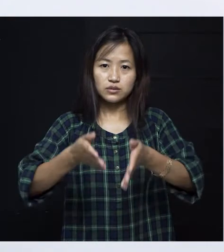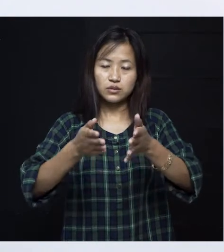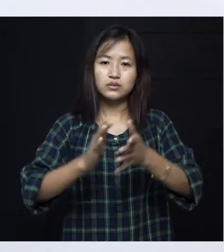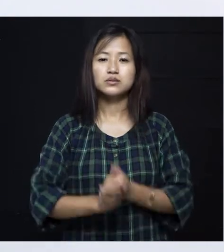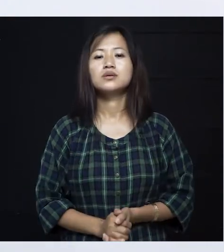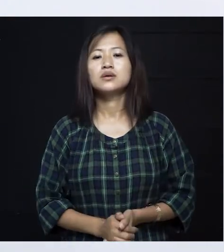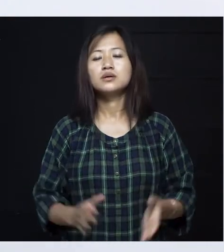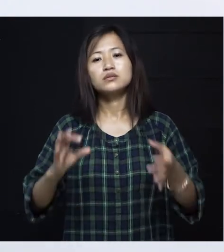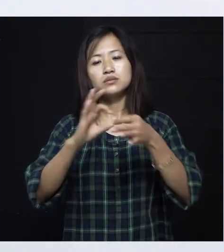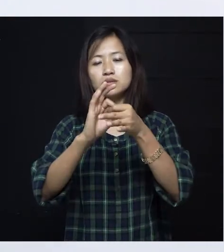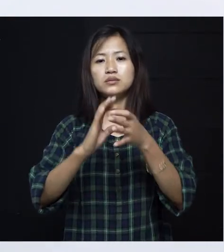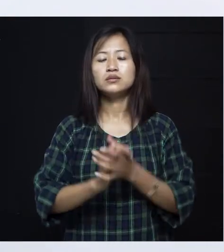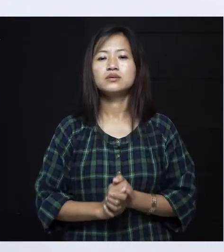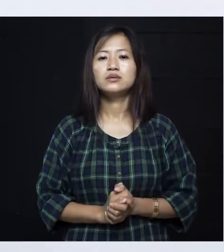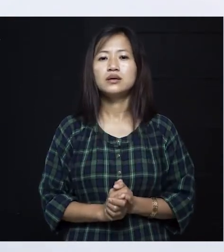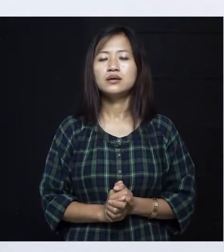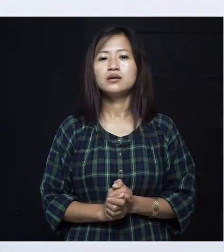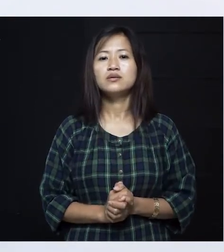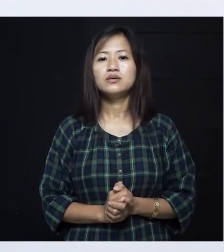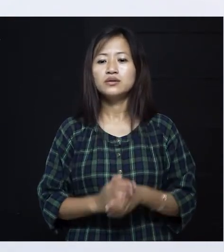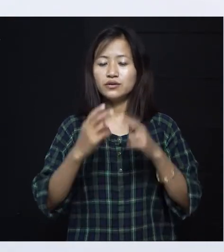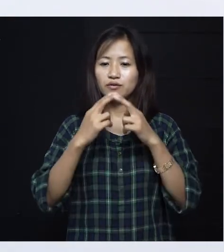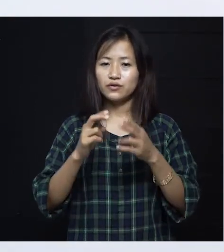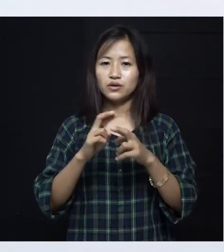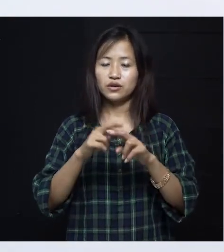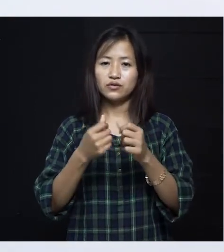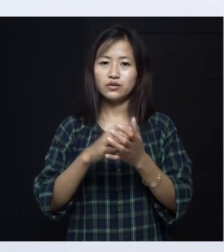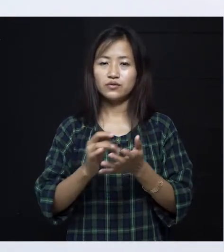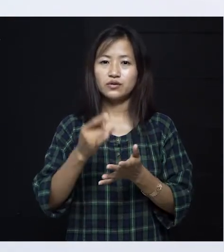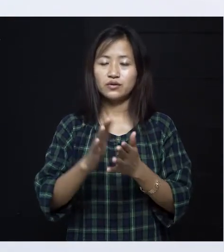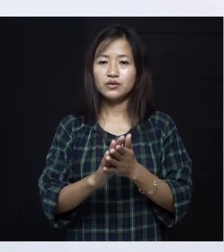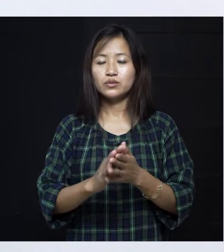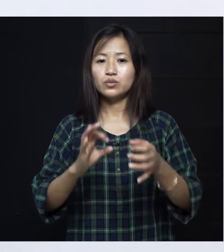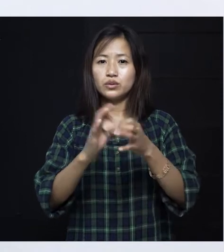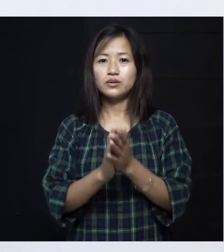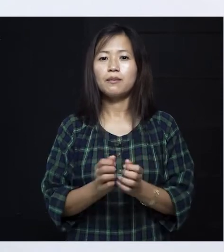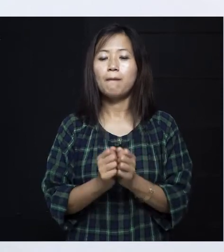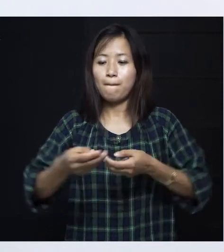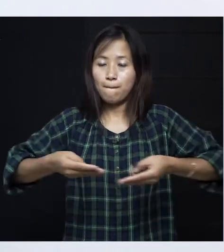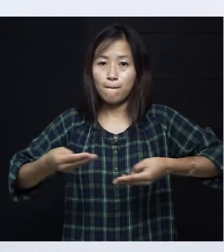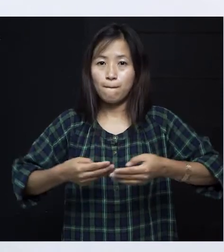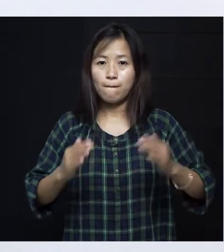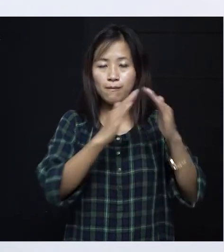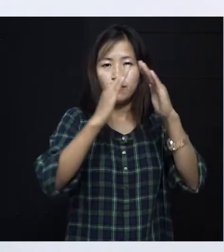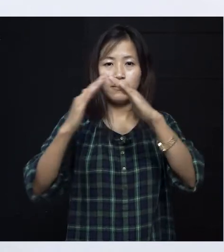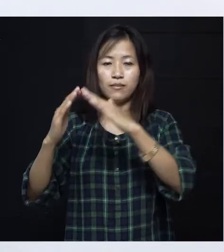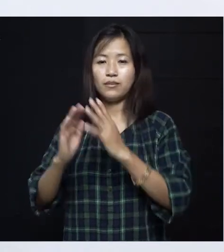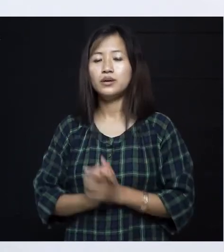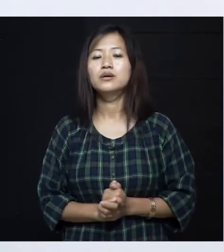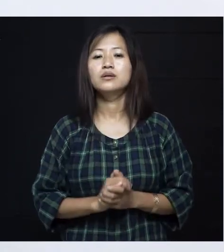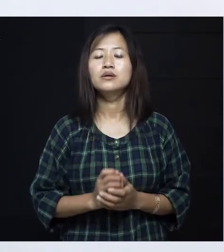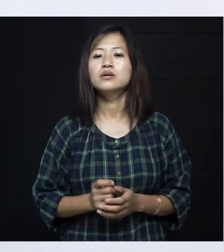it also connect, okay, it also connect the field with the market. That means if the manufacturers, okay, that